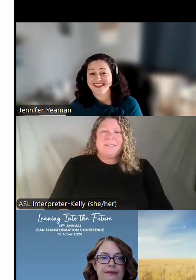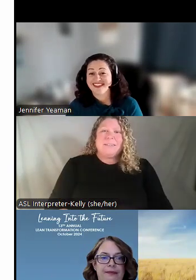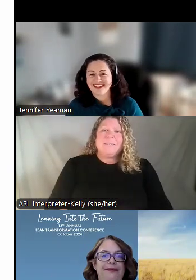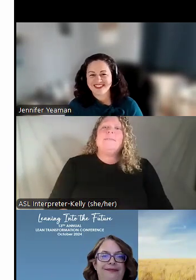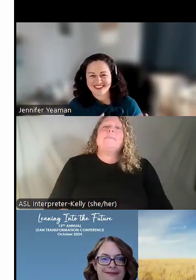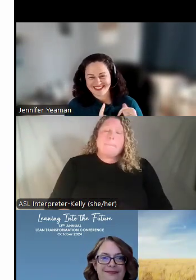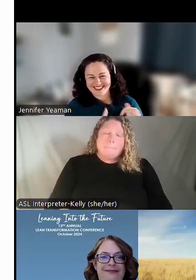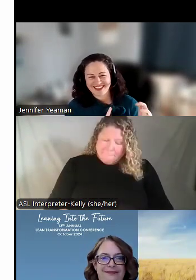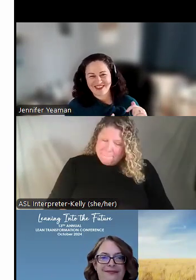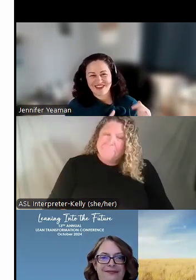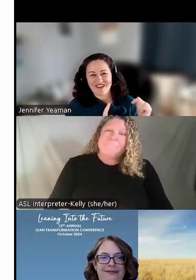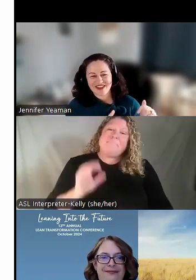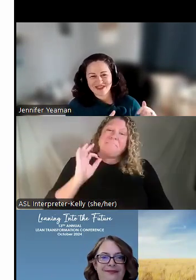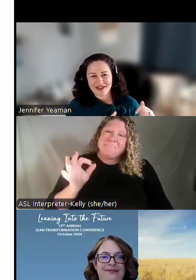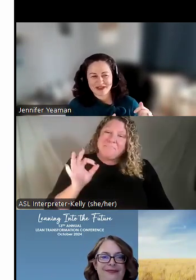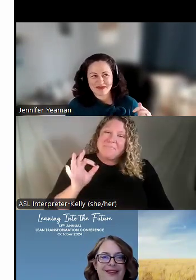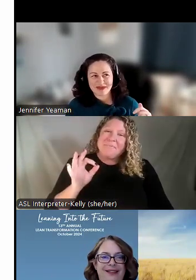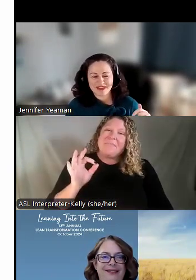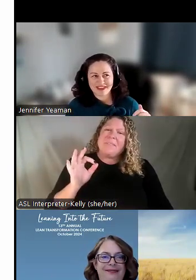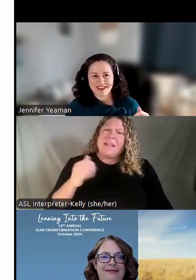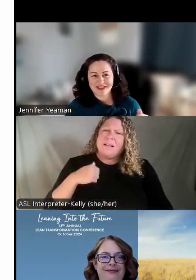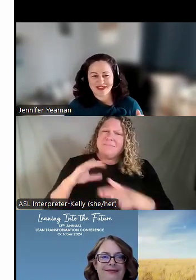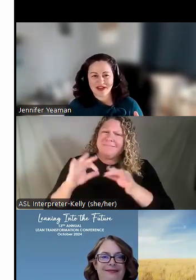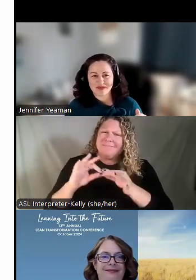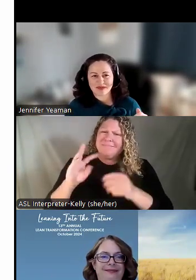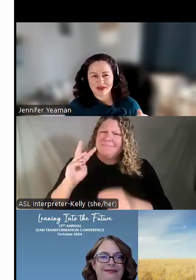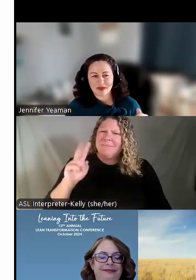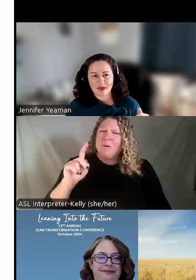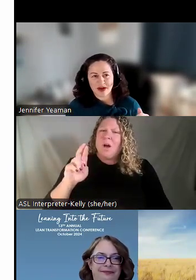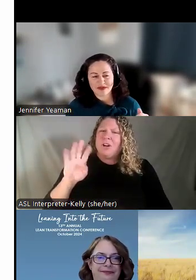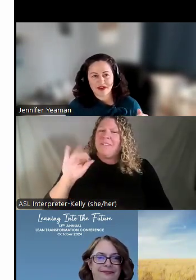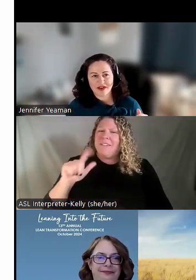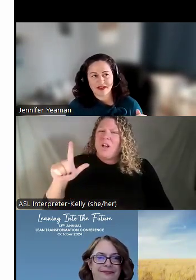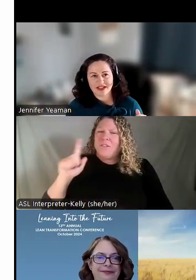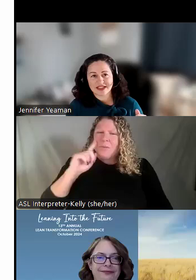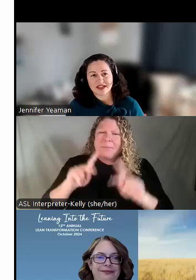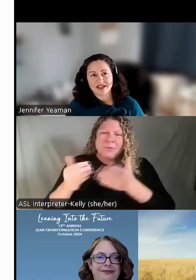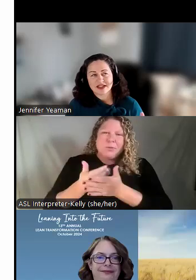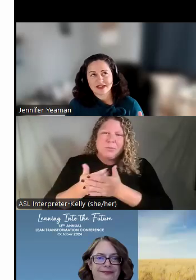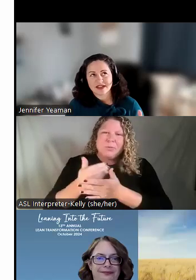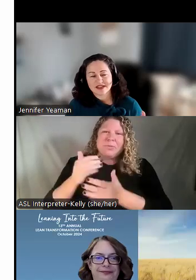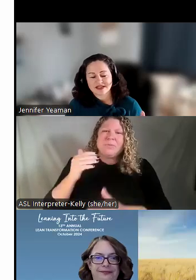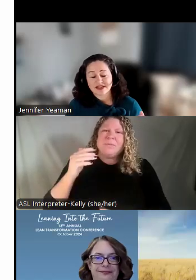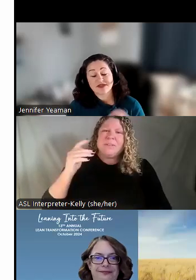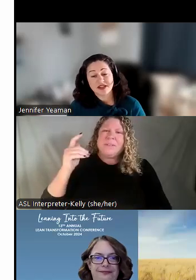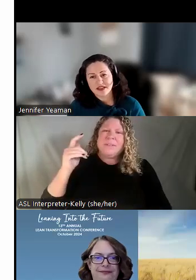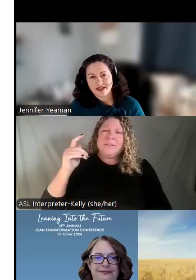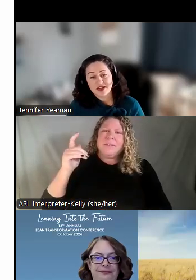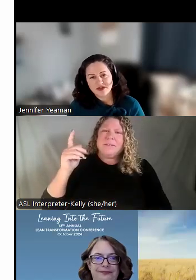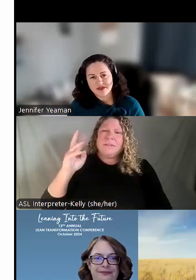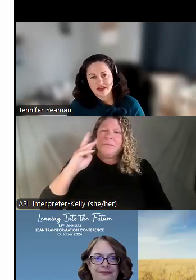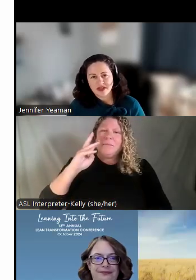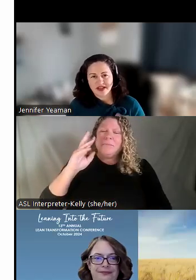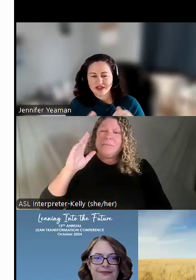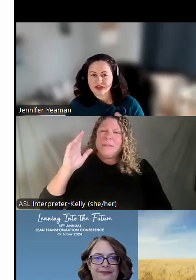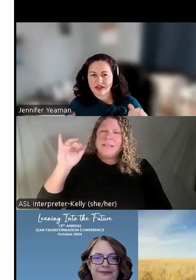Perfect. So I was going to say a little bit about waterfall for people that are new. Waterfall is different than